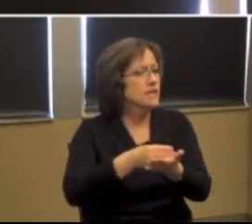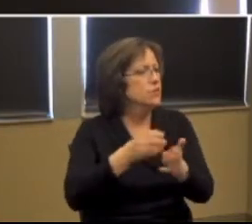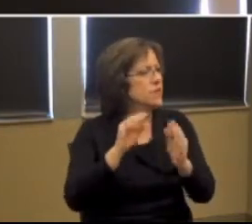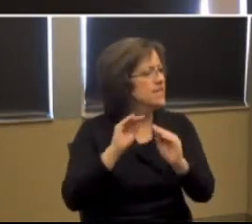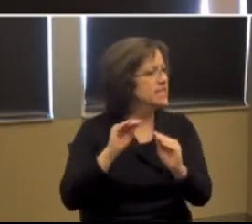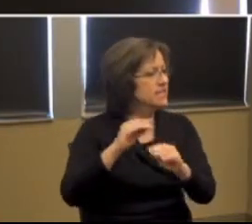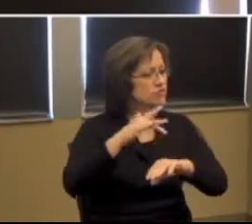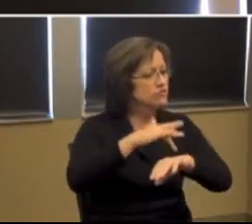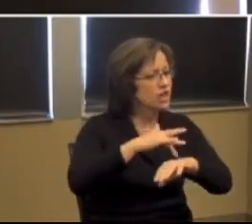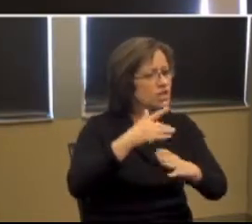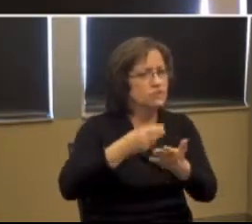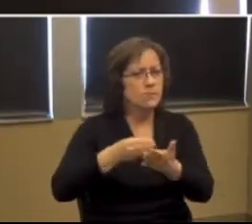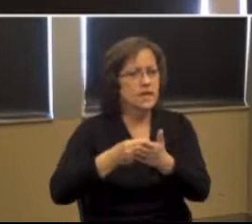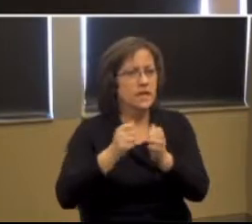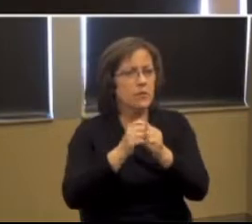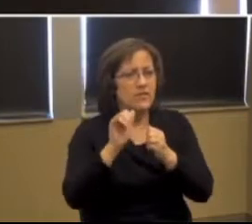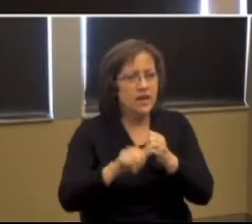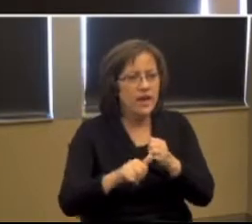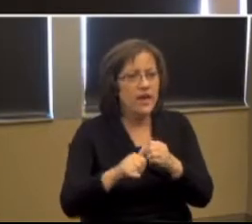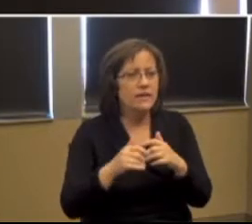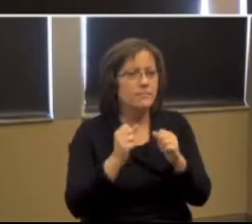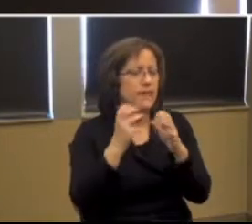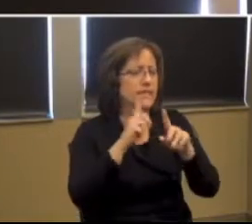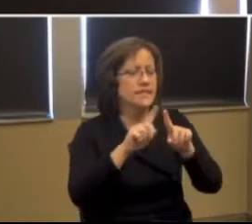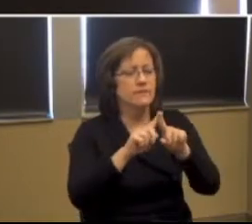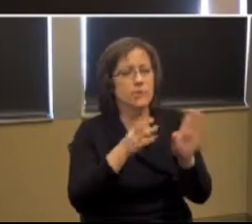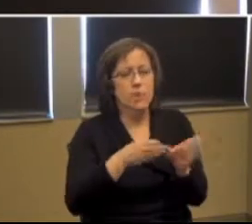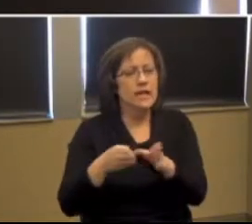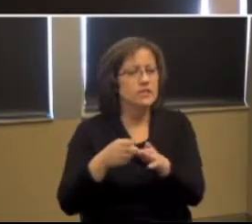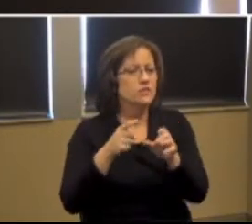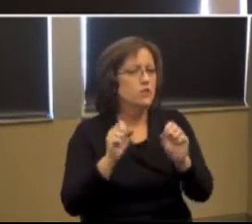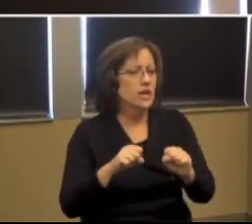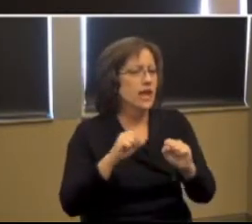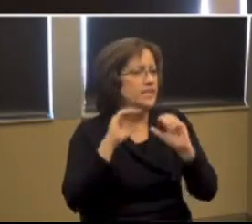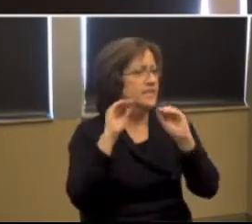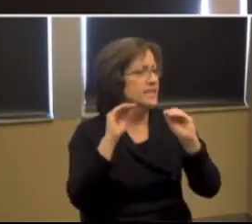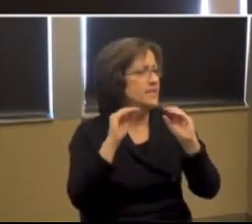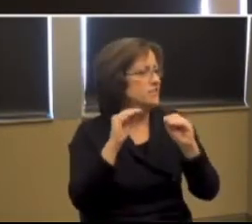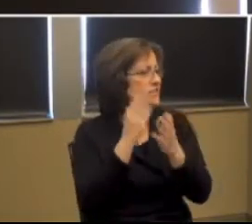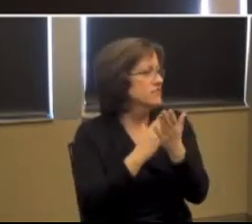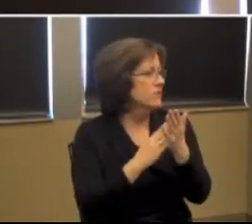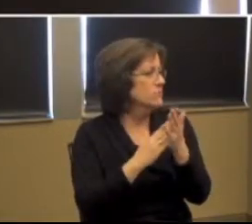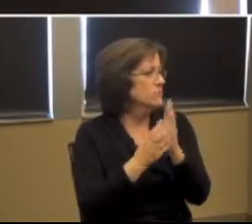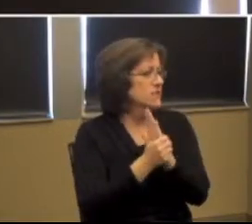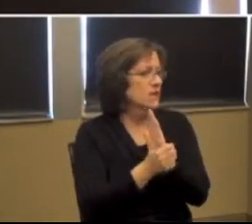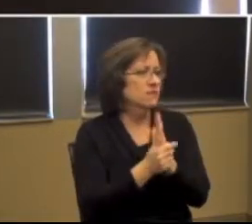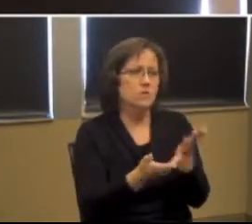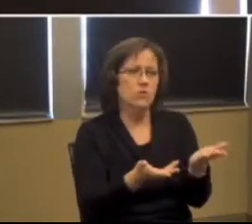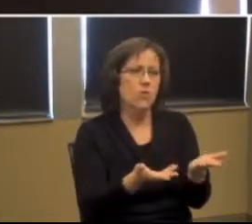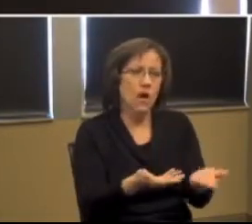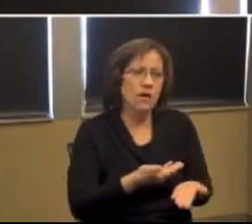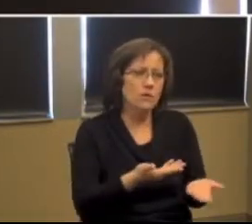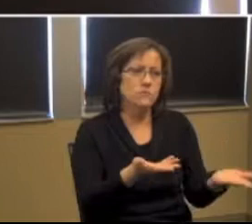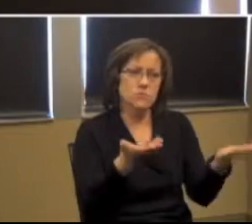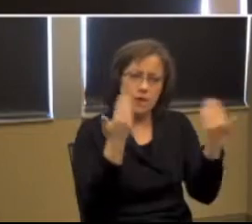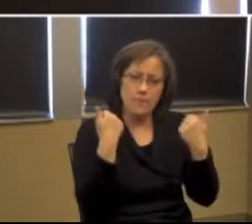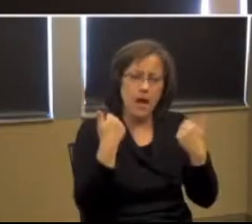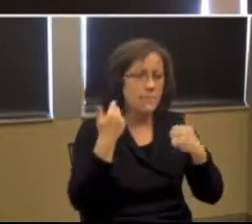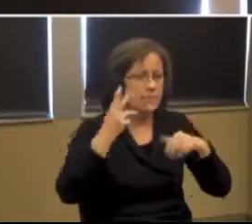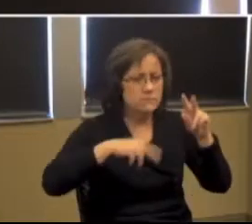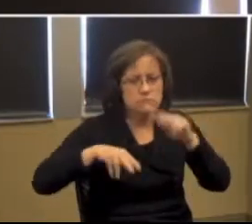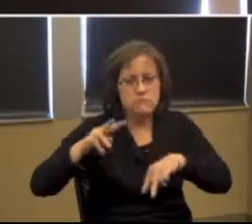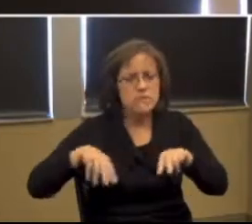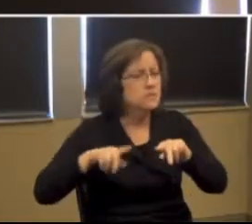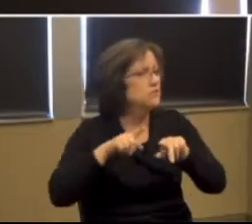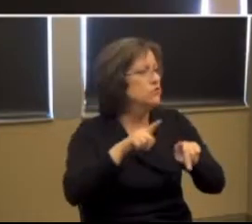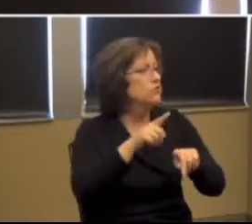it. So there's lots of different ways that you can teach some of these skills, and you guys are welcome to come up here. We'll go through some of this